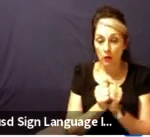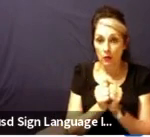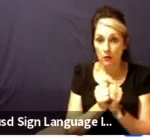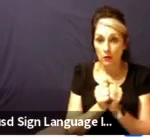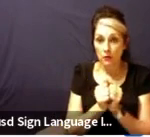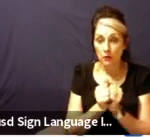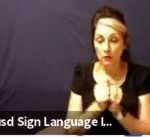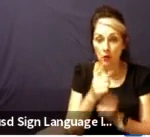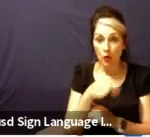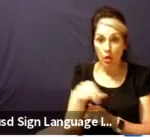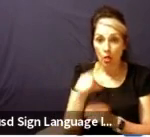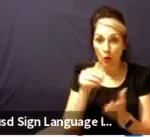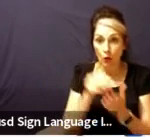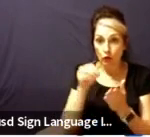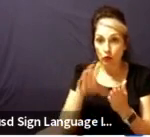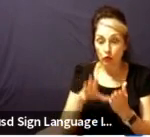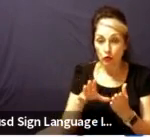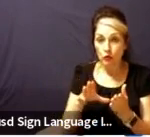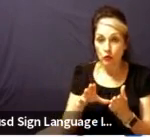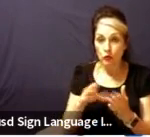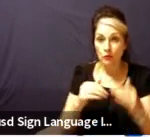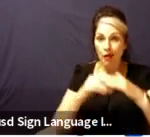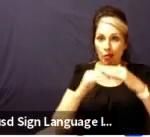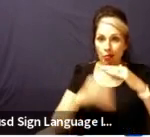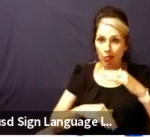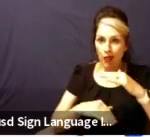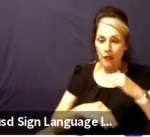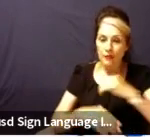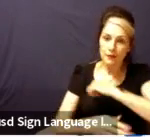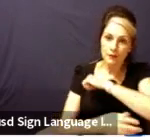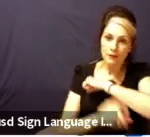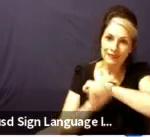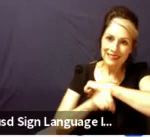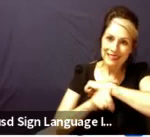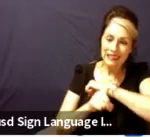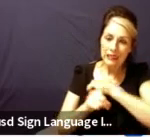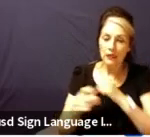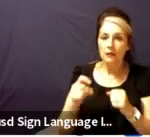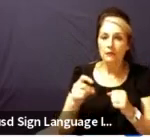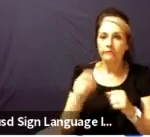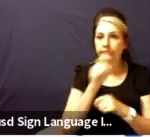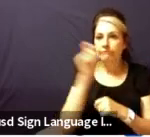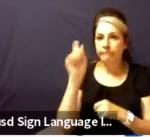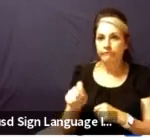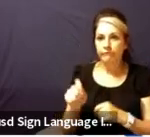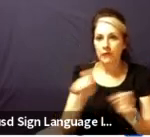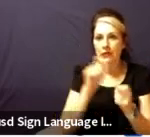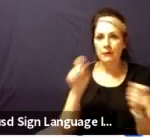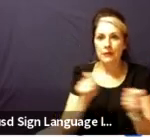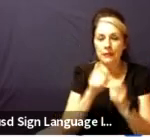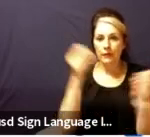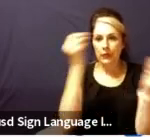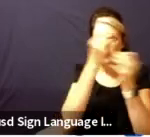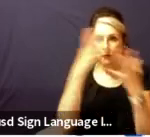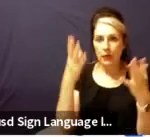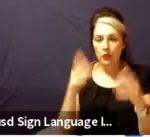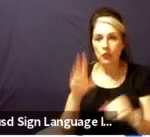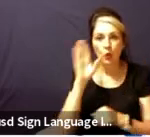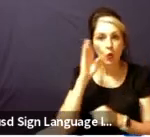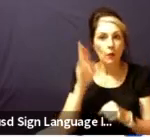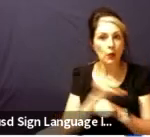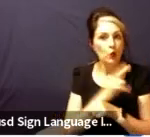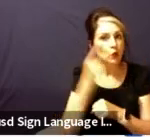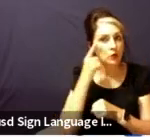with those students who are in less need. So therefore, that's what this particular information is going to be used